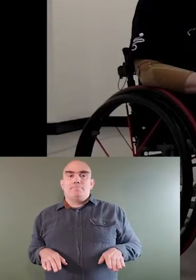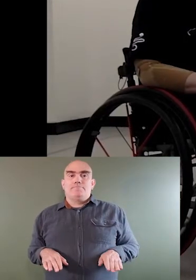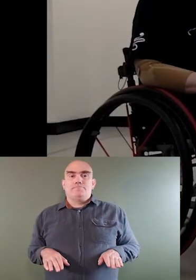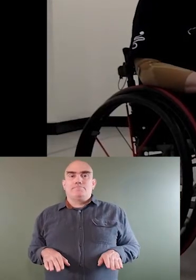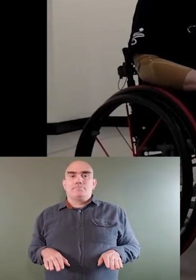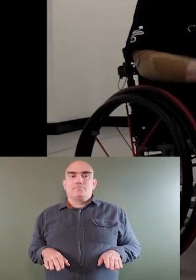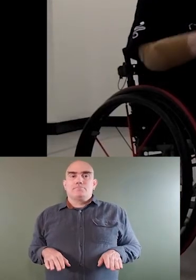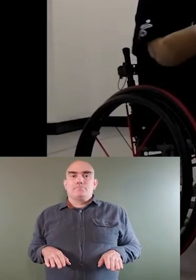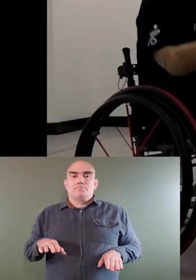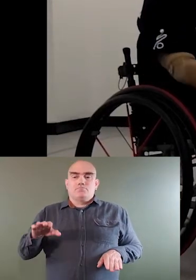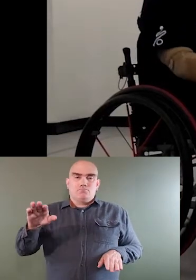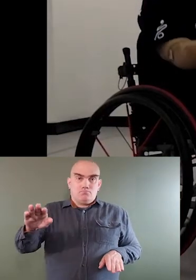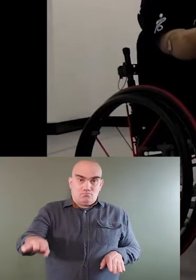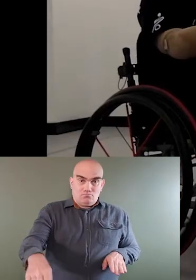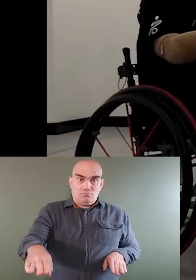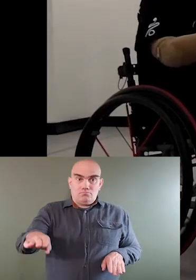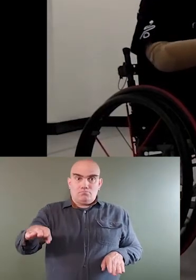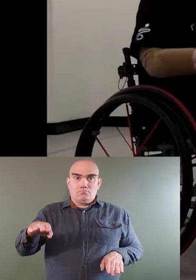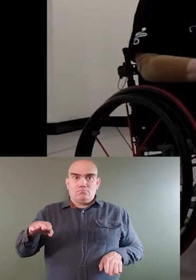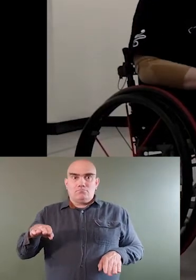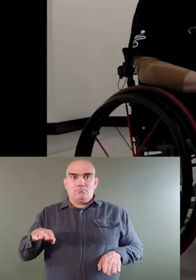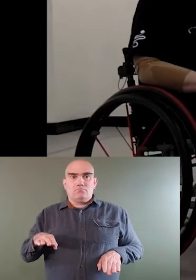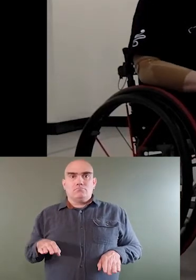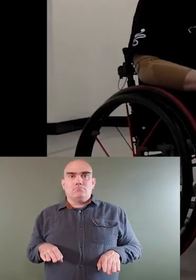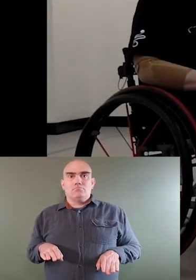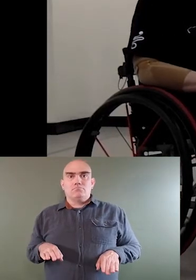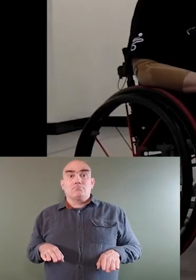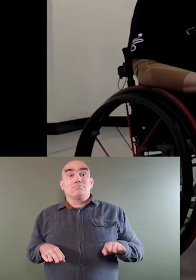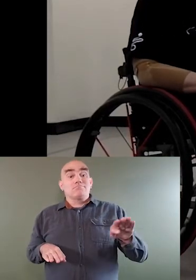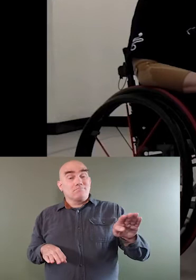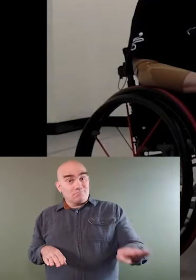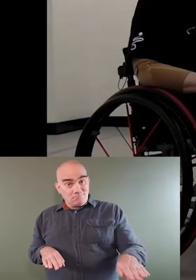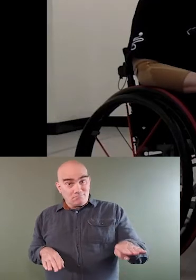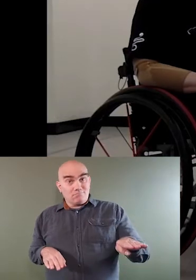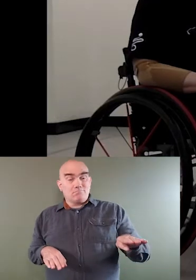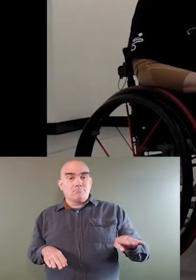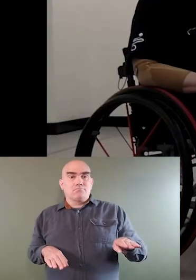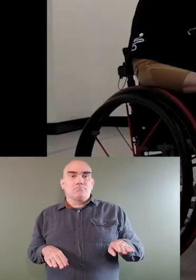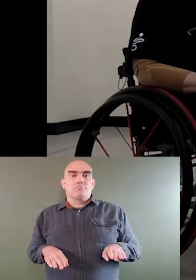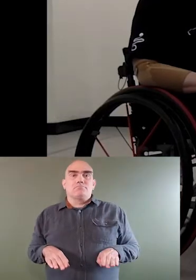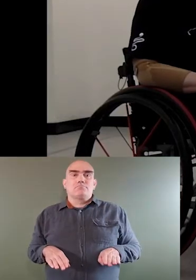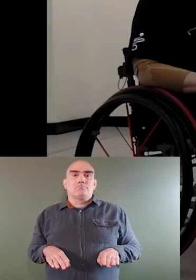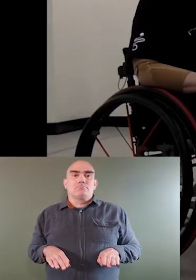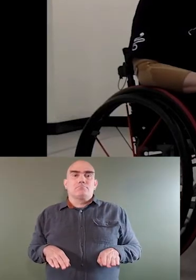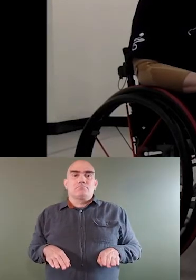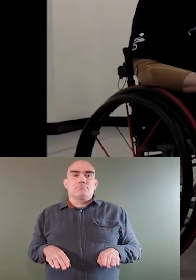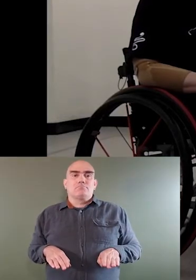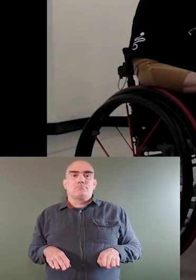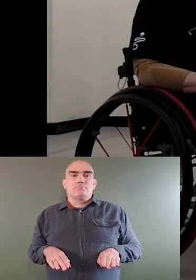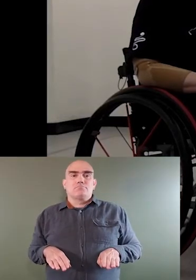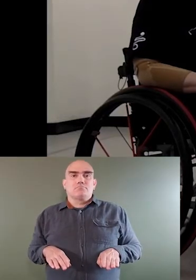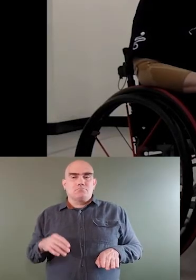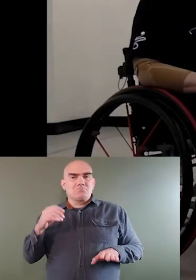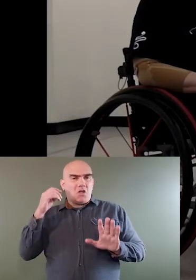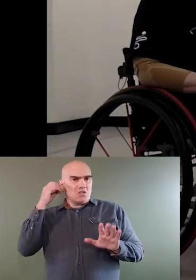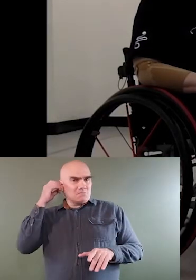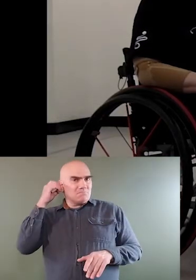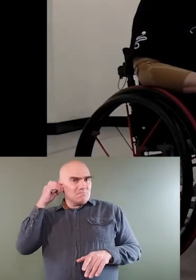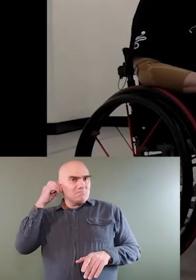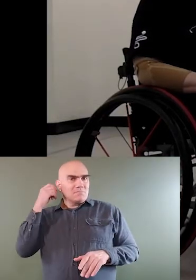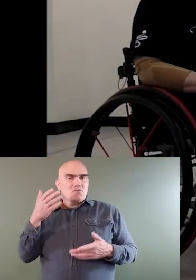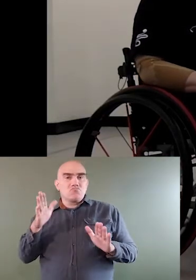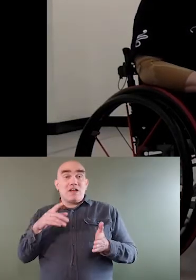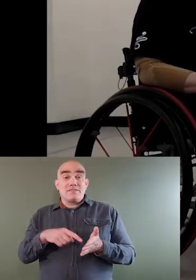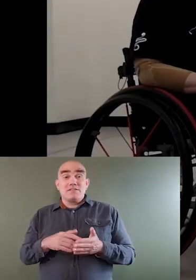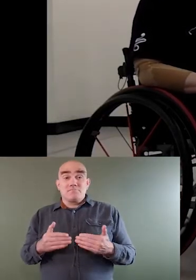replace, right side. Replace, and replace. Awesome. Let's